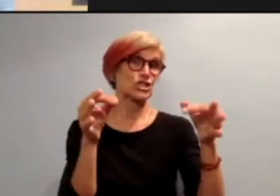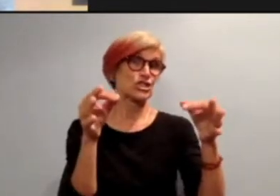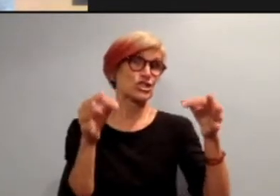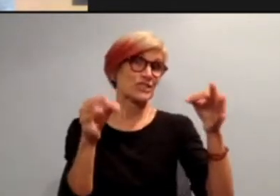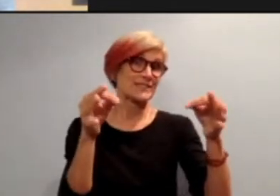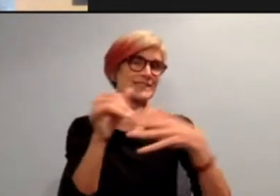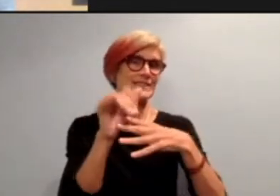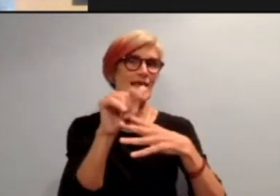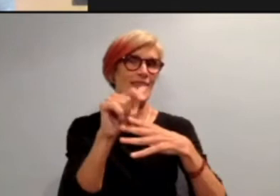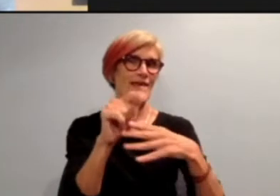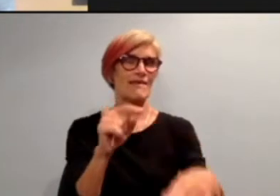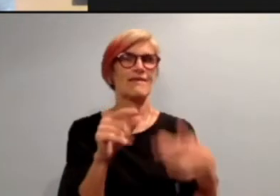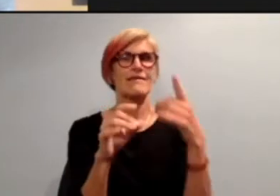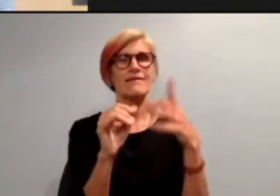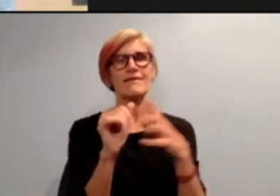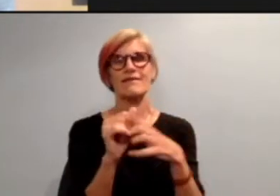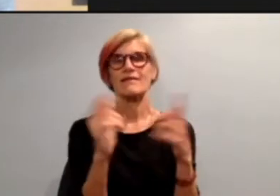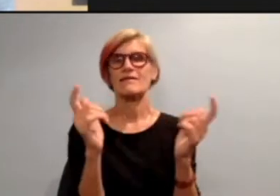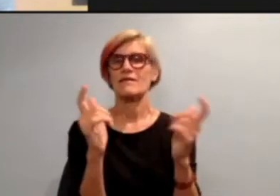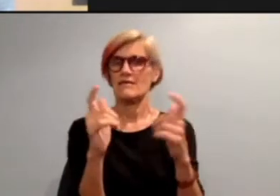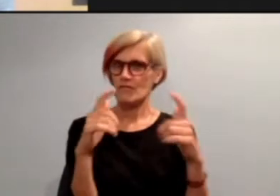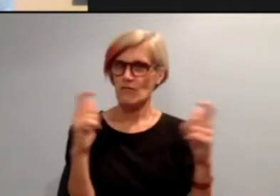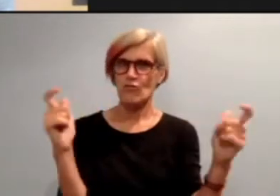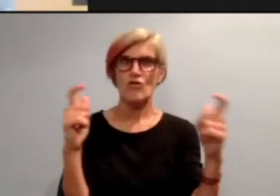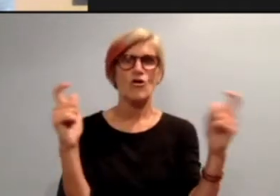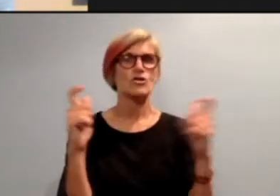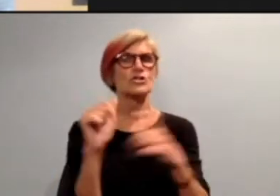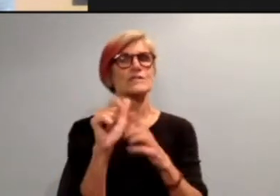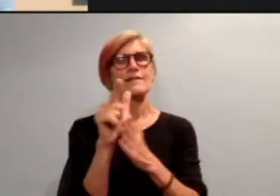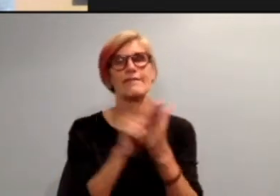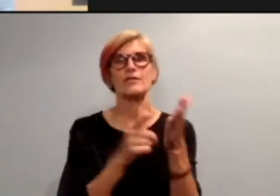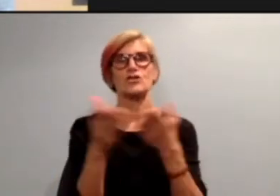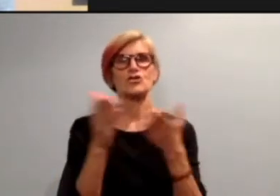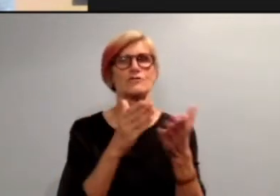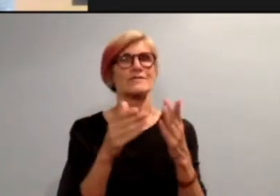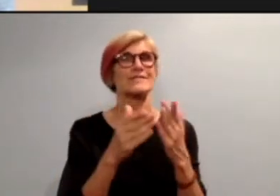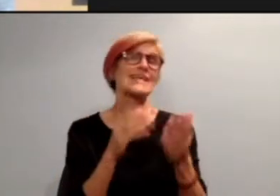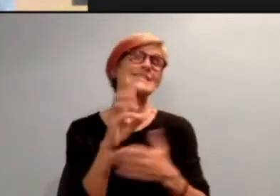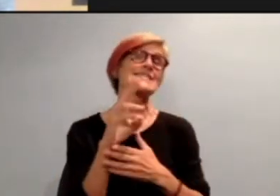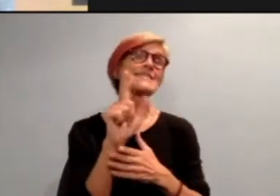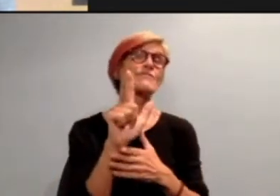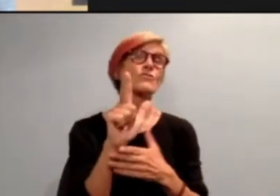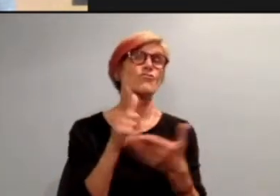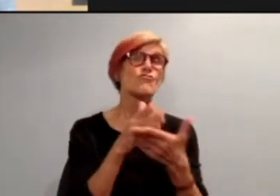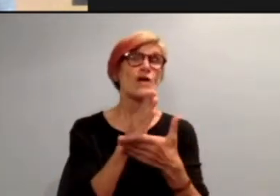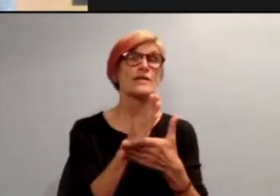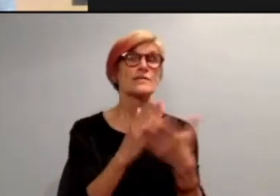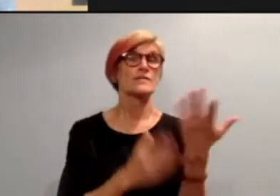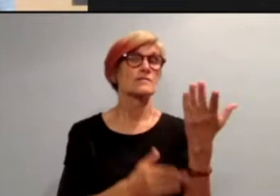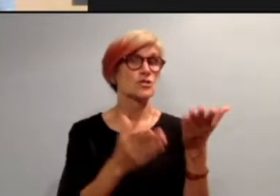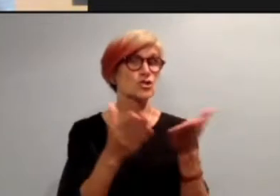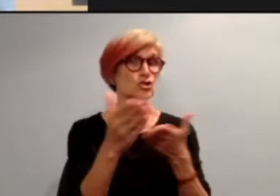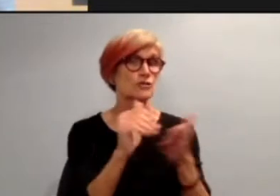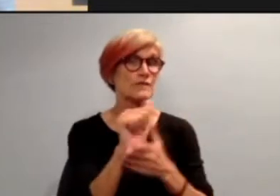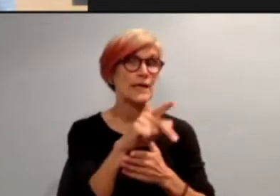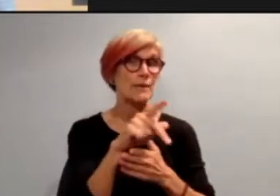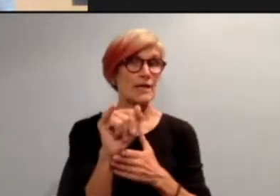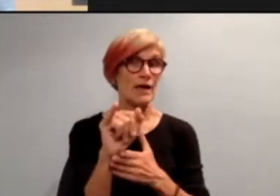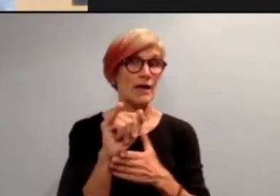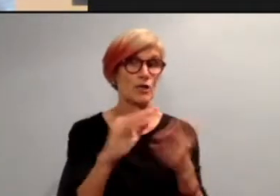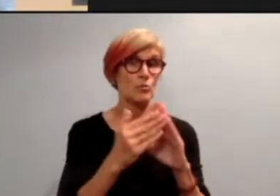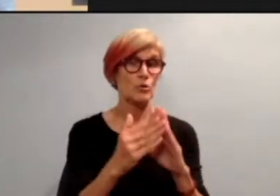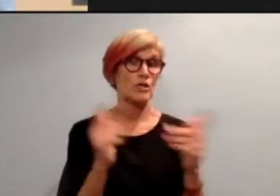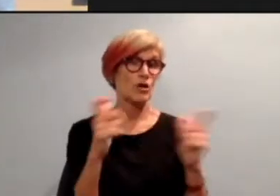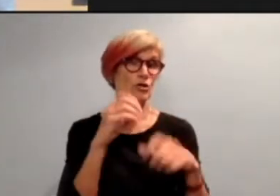and civil rights organization serving the API community. For me personally, it's really been weighing